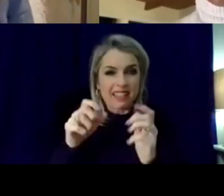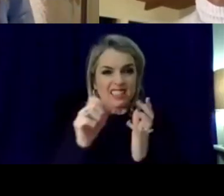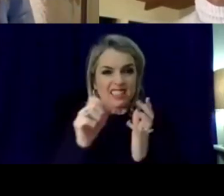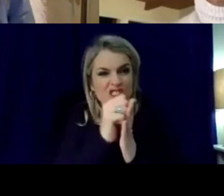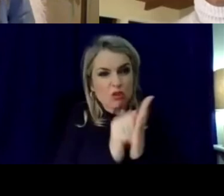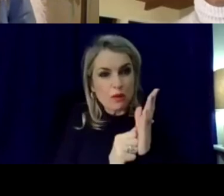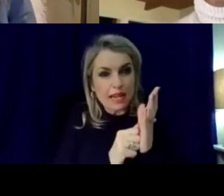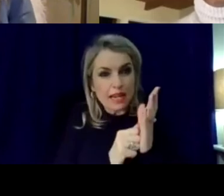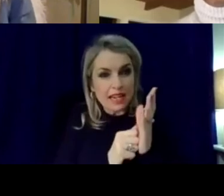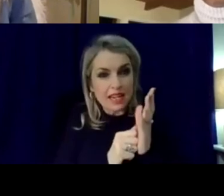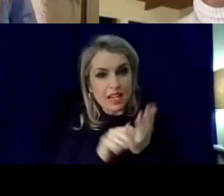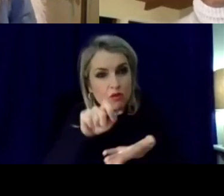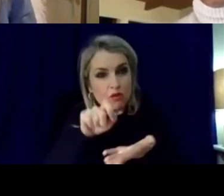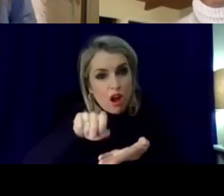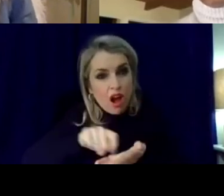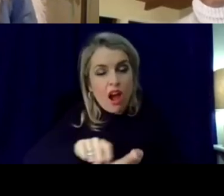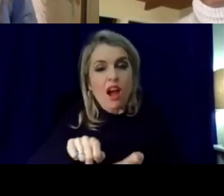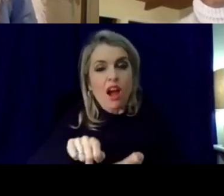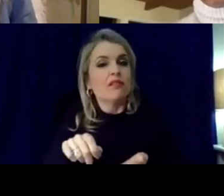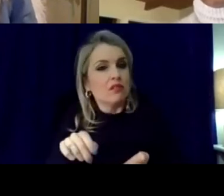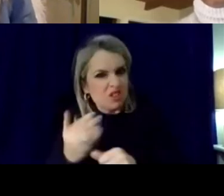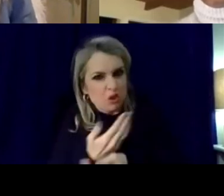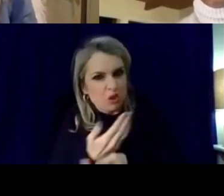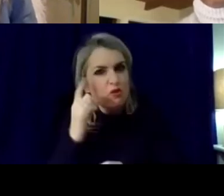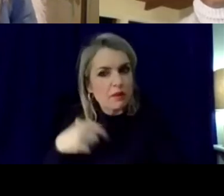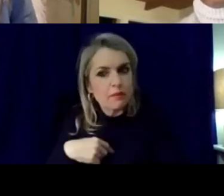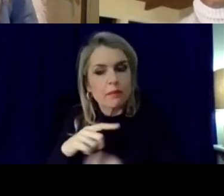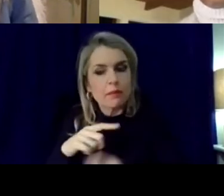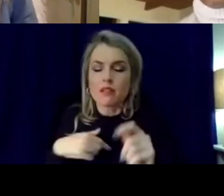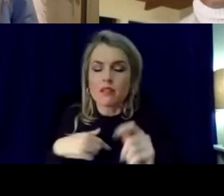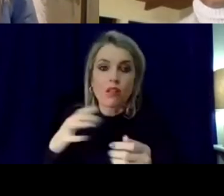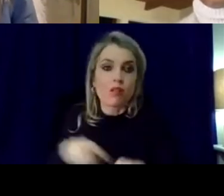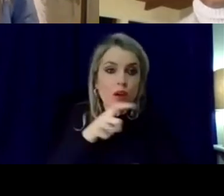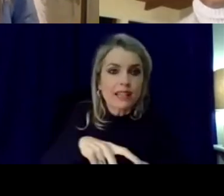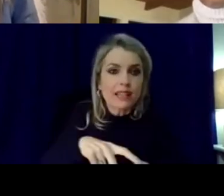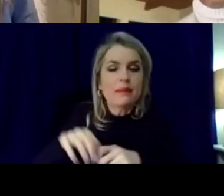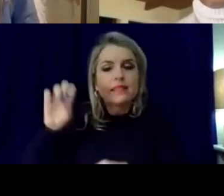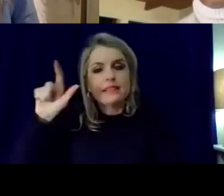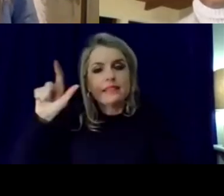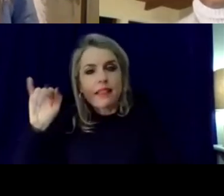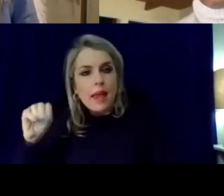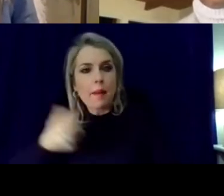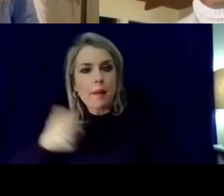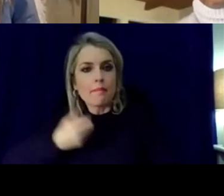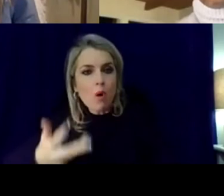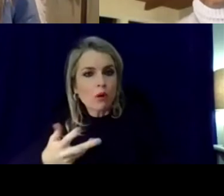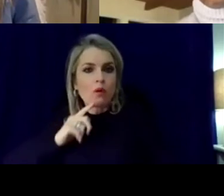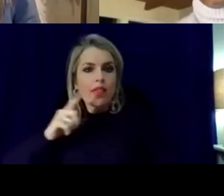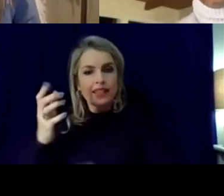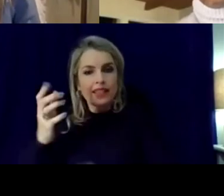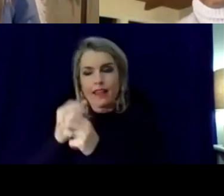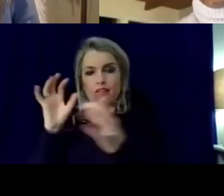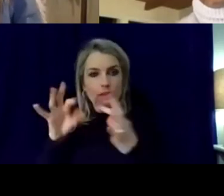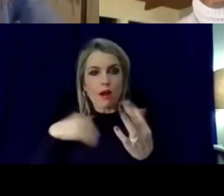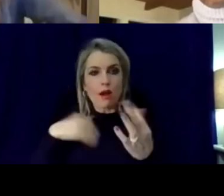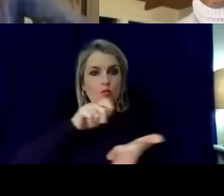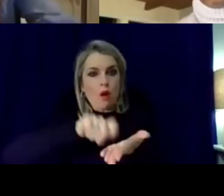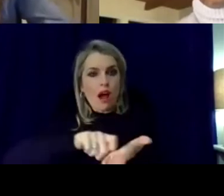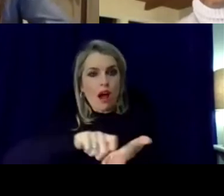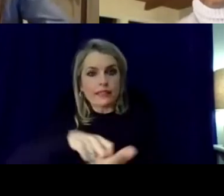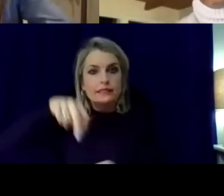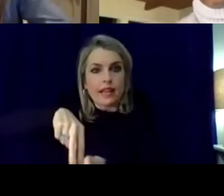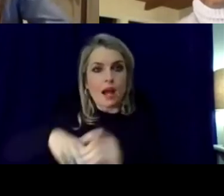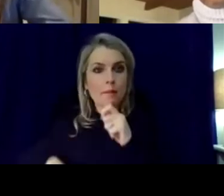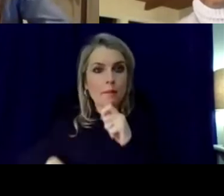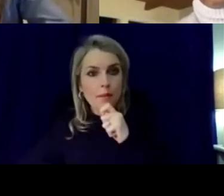new format for me. And so that was really validating. Like, again, I spent a lot of time as a slam poet where you like kind of get instant feedback, you know, you write a thing and then you stand up